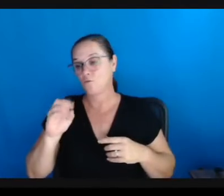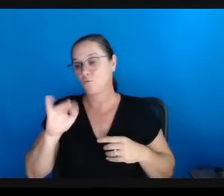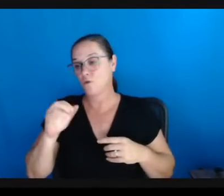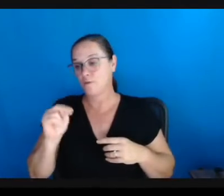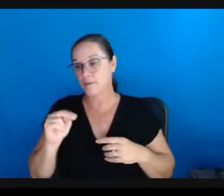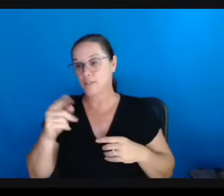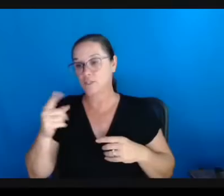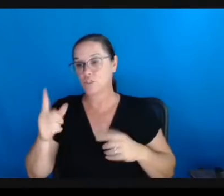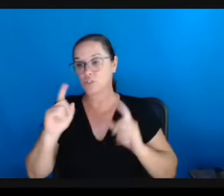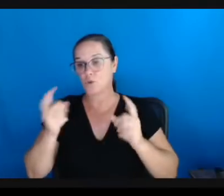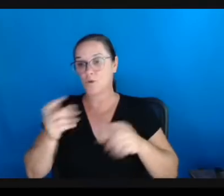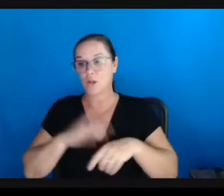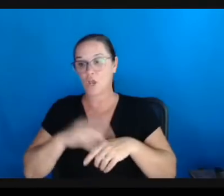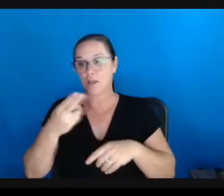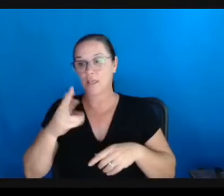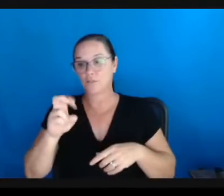HVERI.org